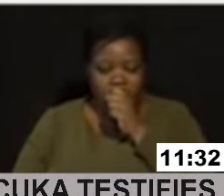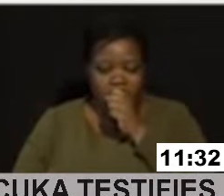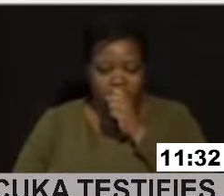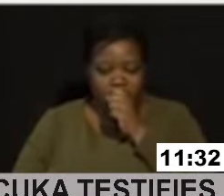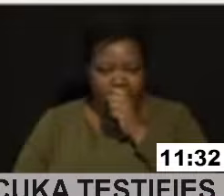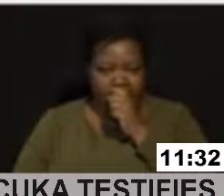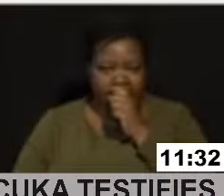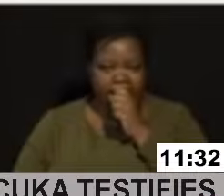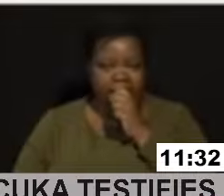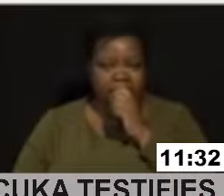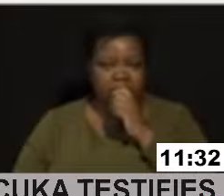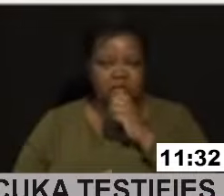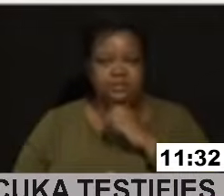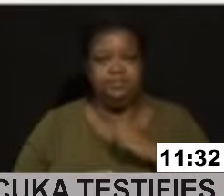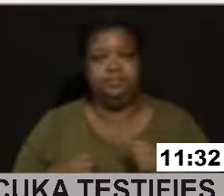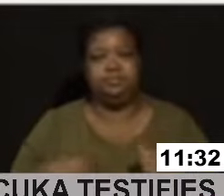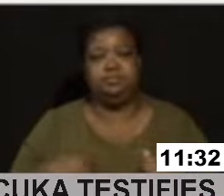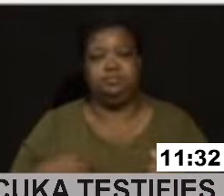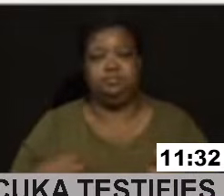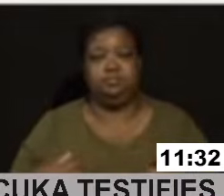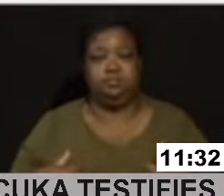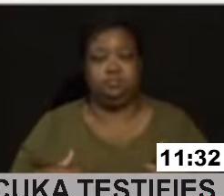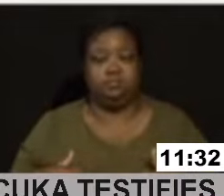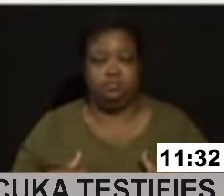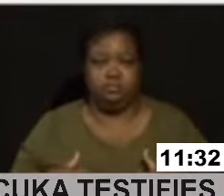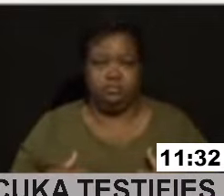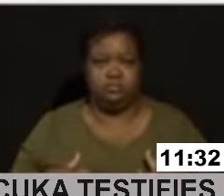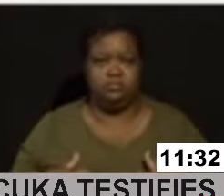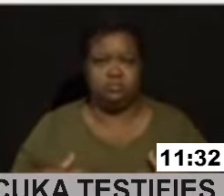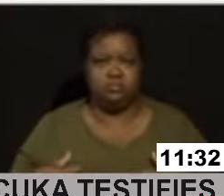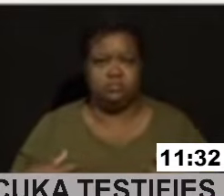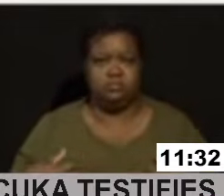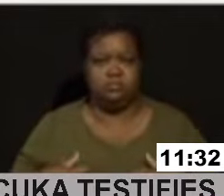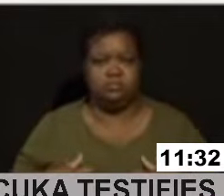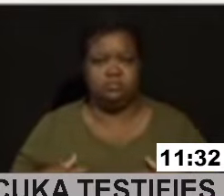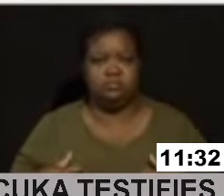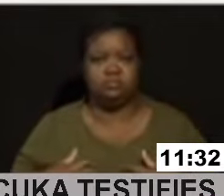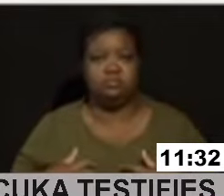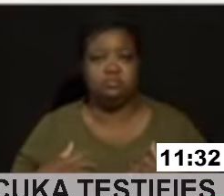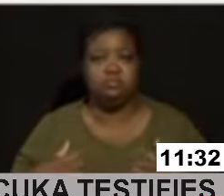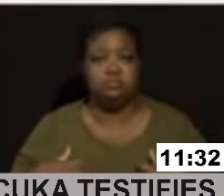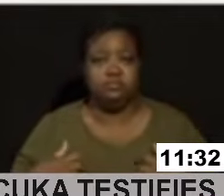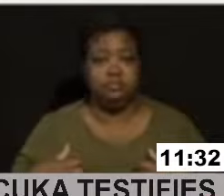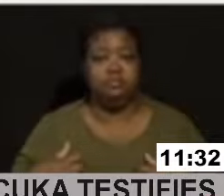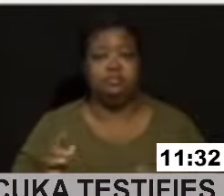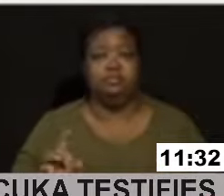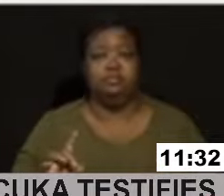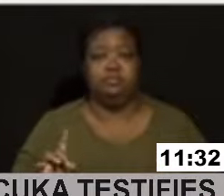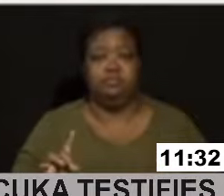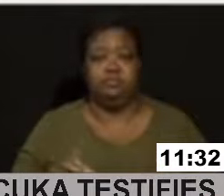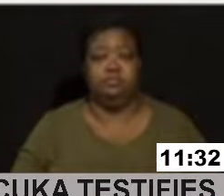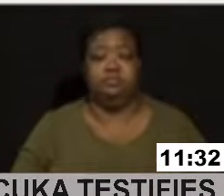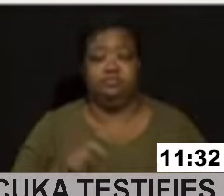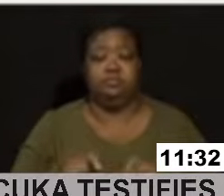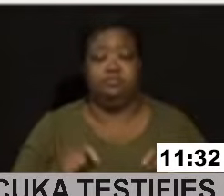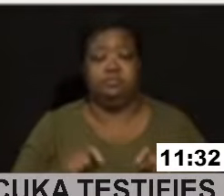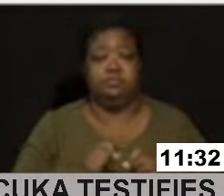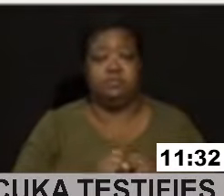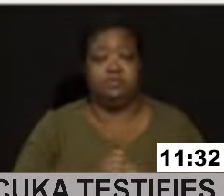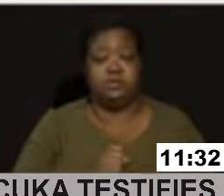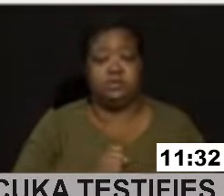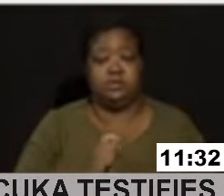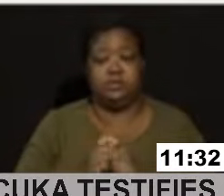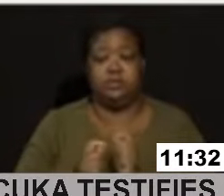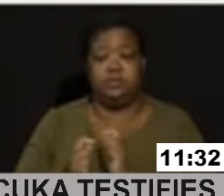I was worried that I could not have the very same people to prosecute